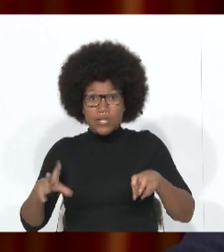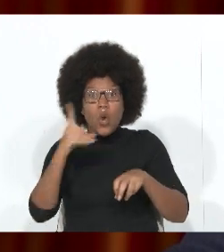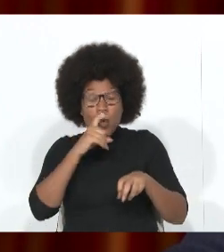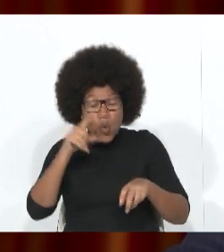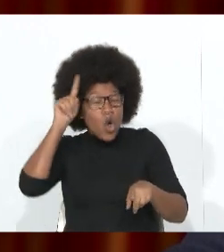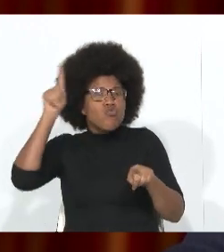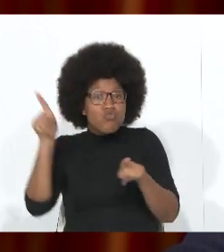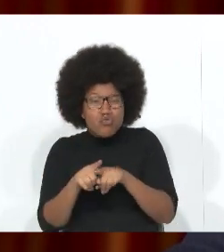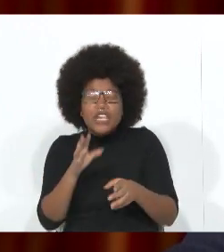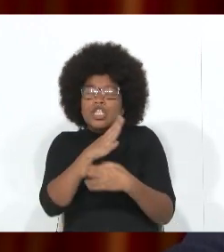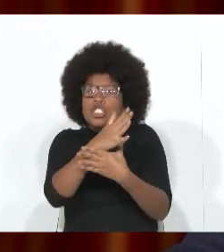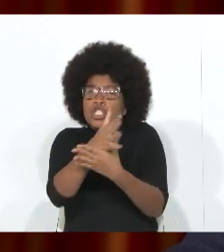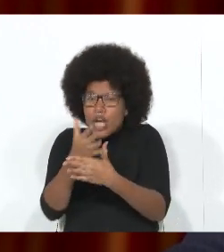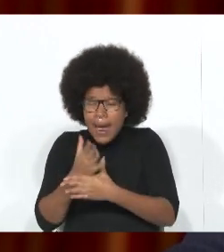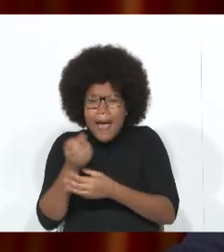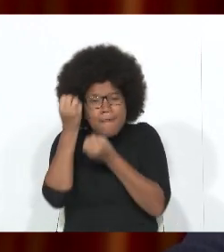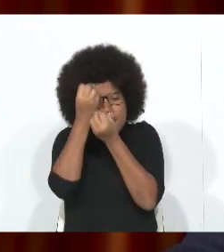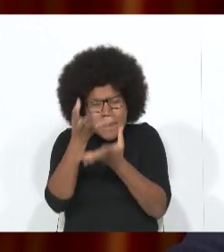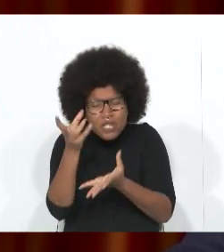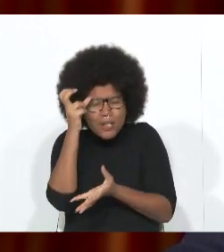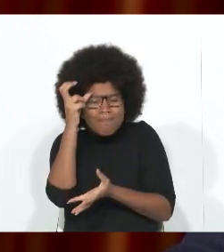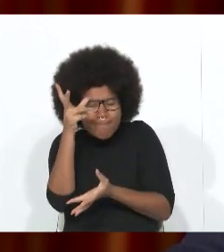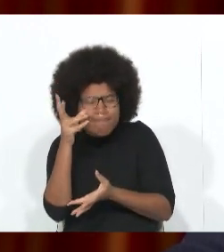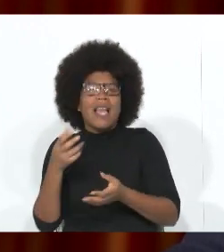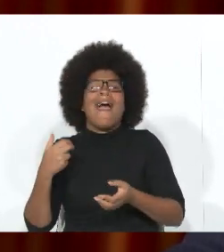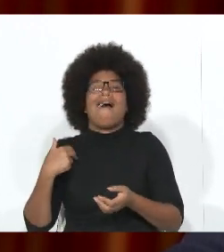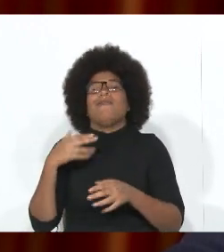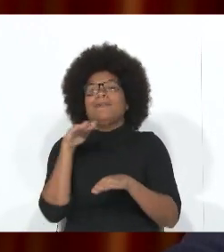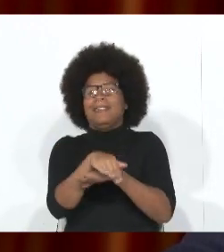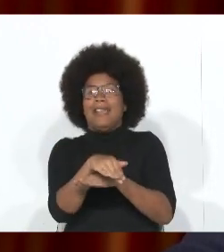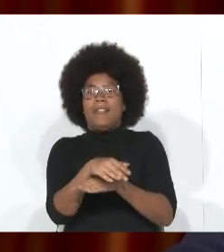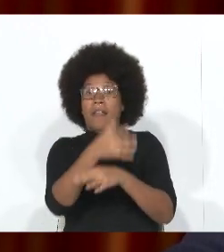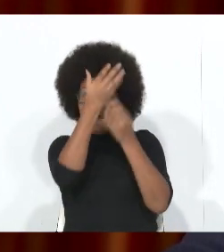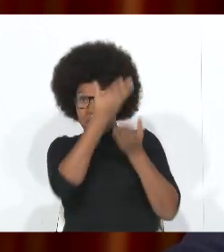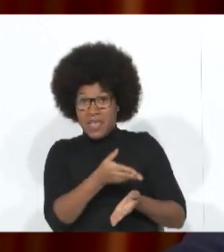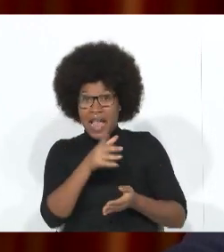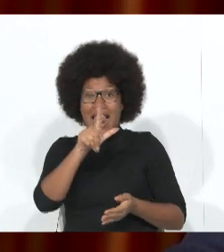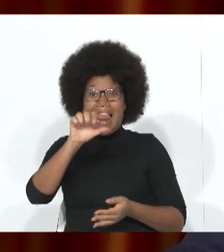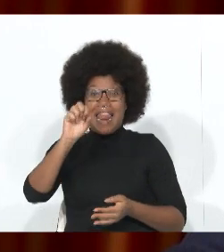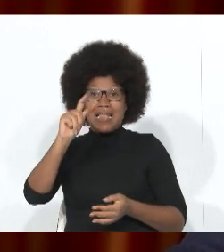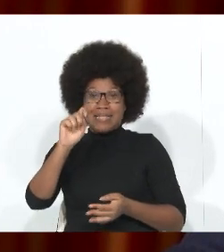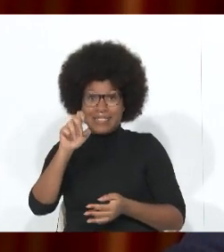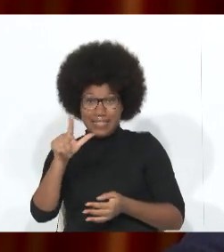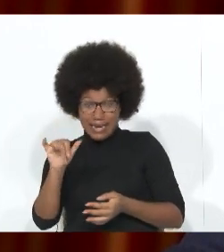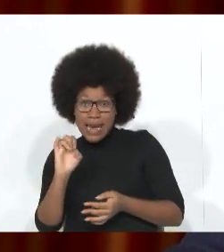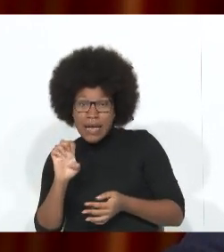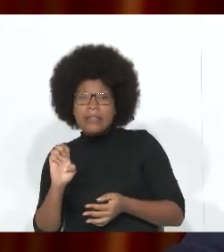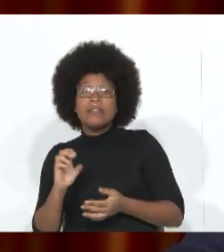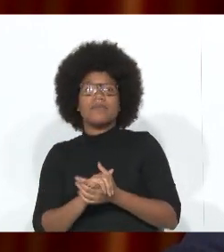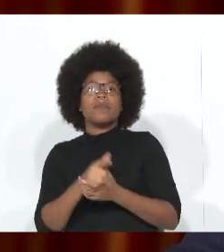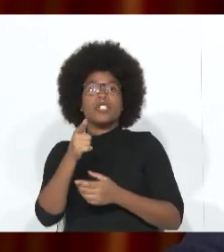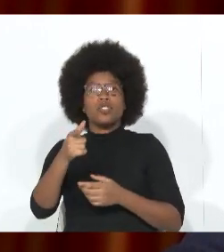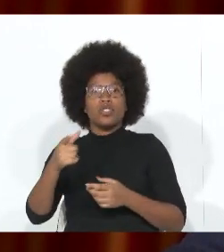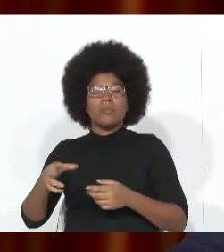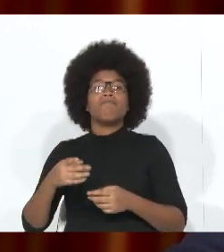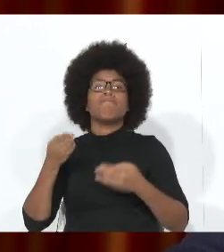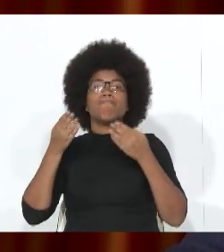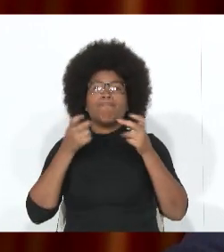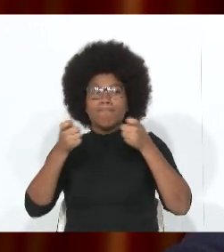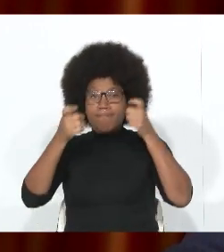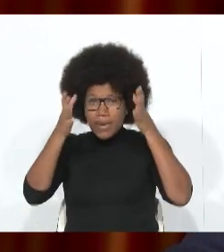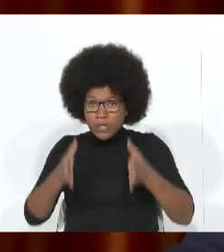to share their knowledge and experiences with us tonight. They are Ms. Leslie Ann Wills-Caton, General Manager, Trinidad